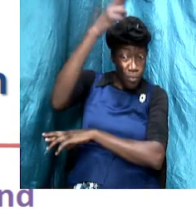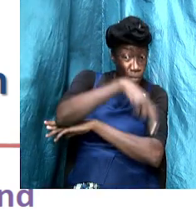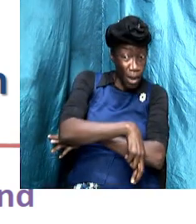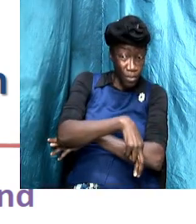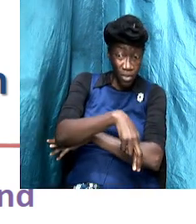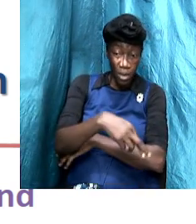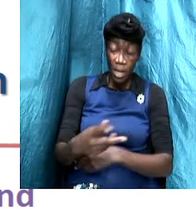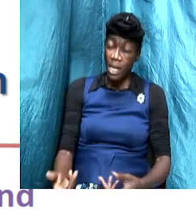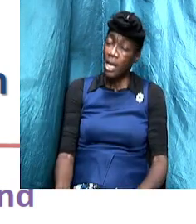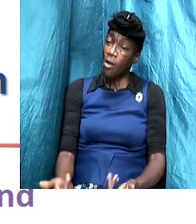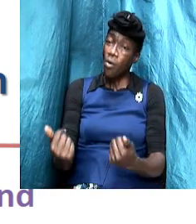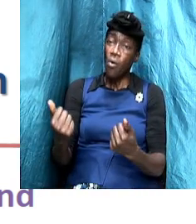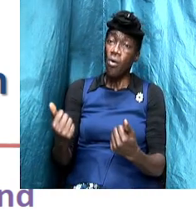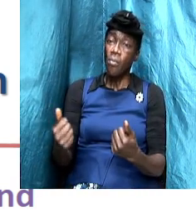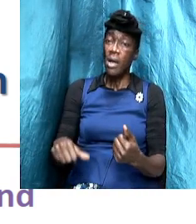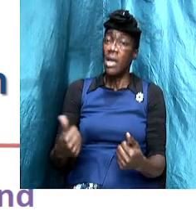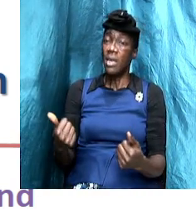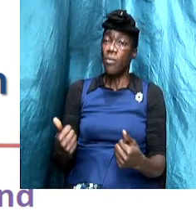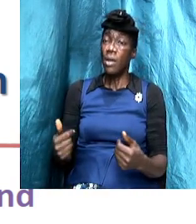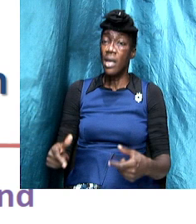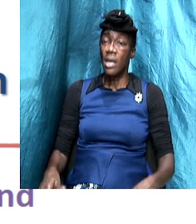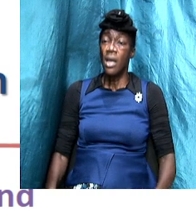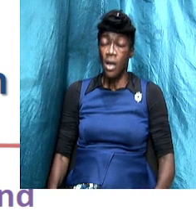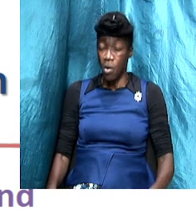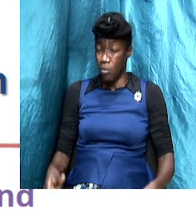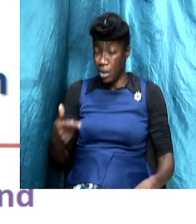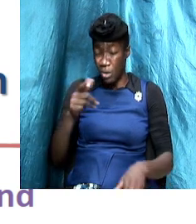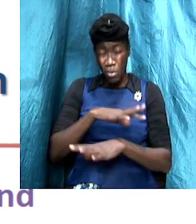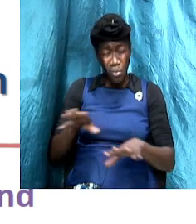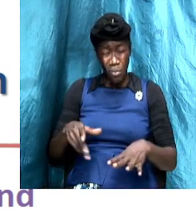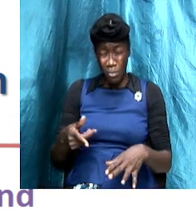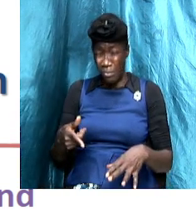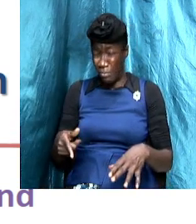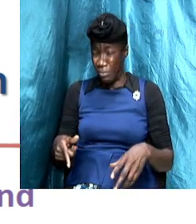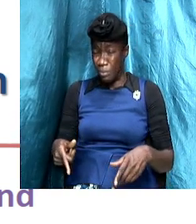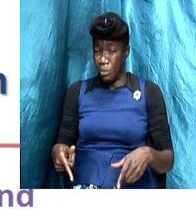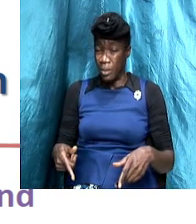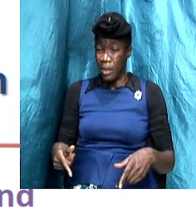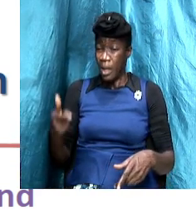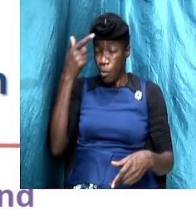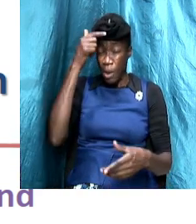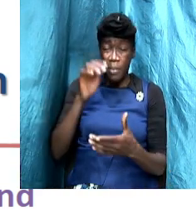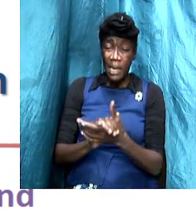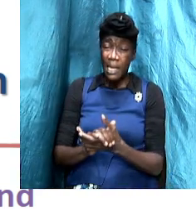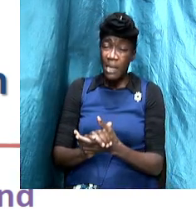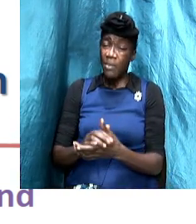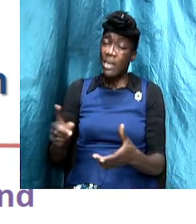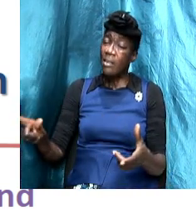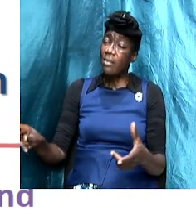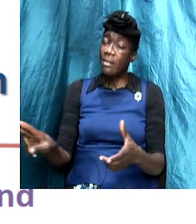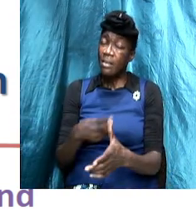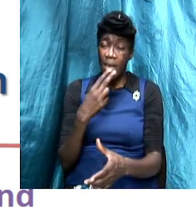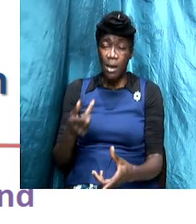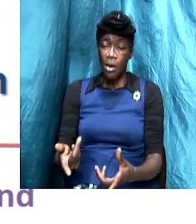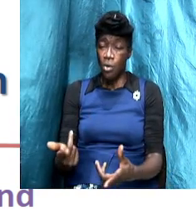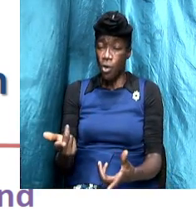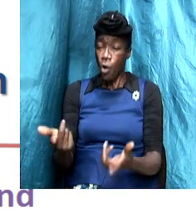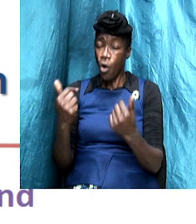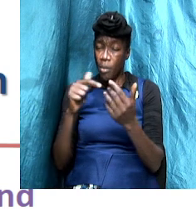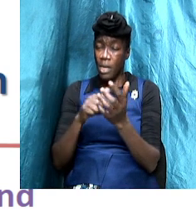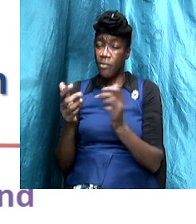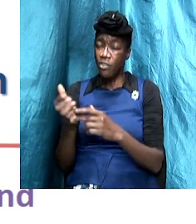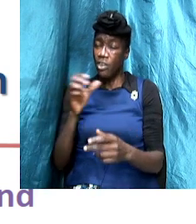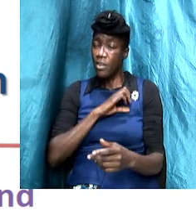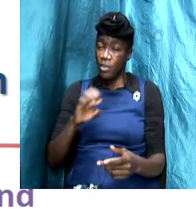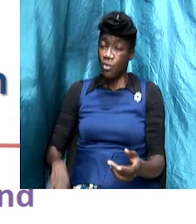anyway. We believe in the second coming of Jesus Christ. Jesus went away and he's coming again. And everybody